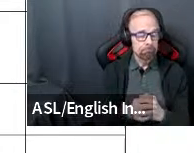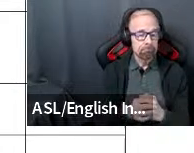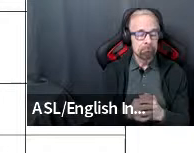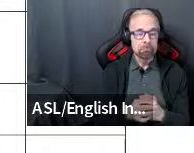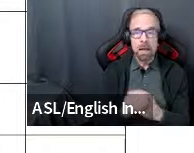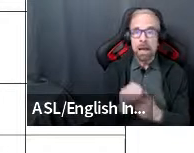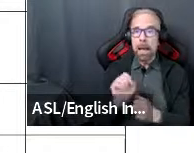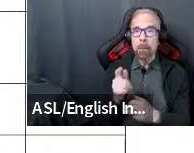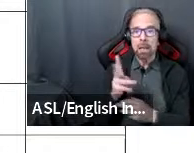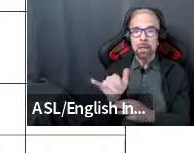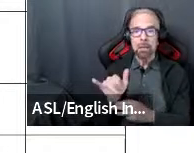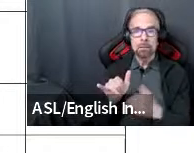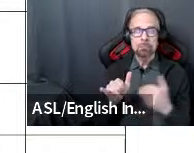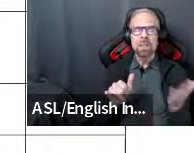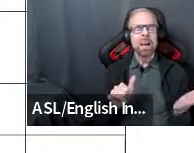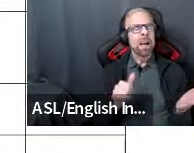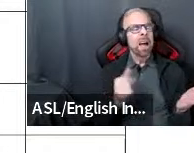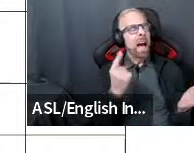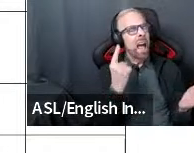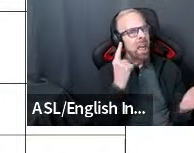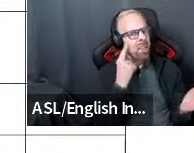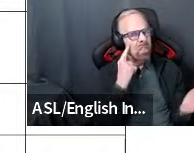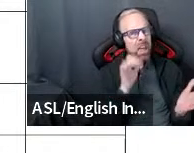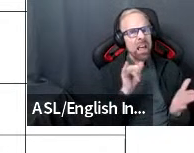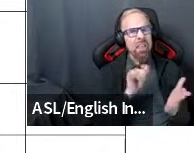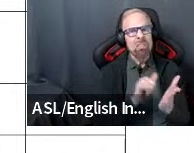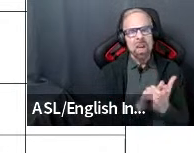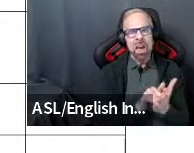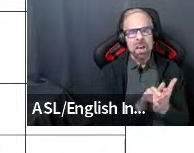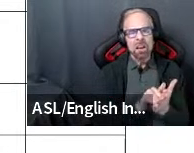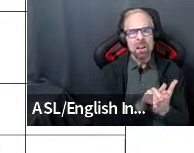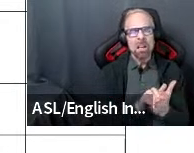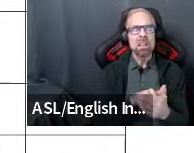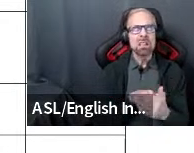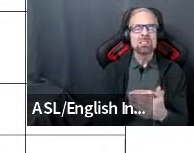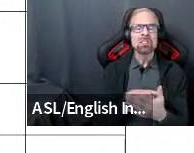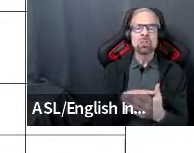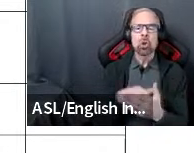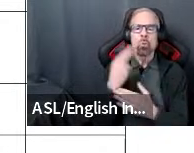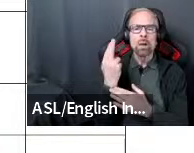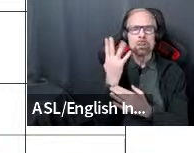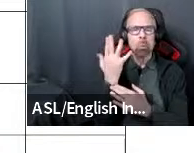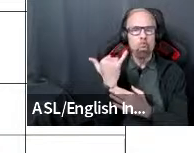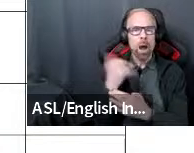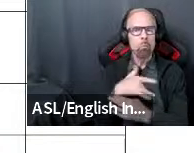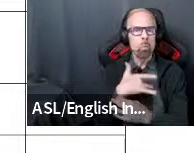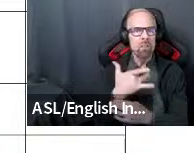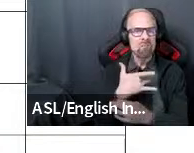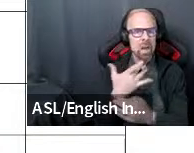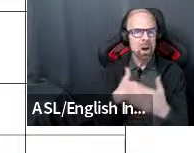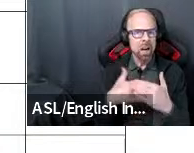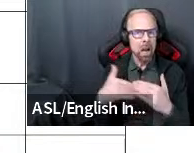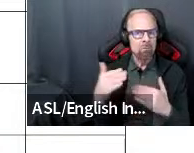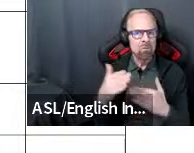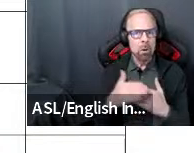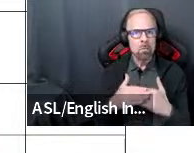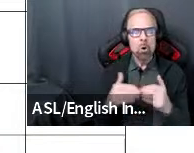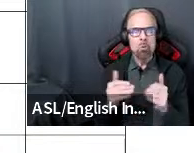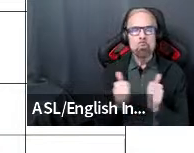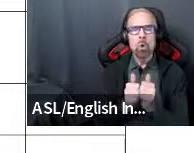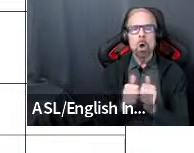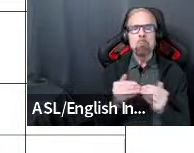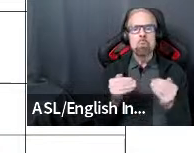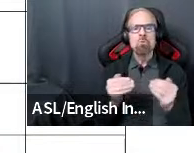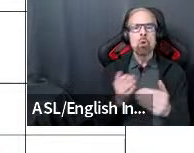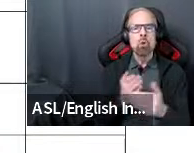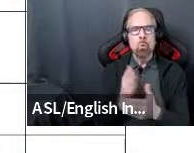Emily? I think that part of why we had felt comfortable in moving through those